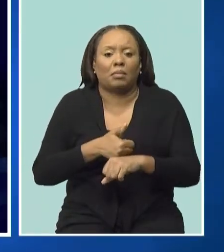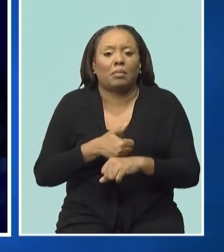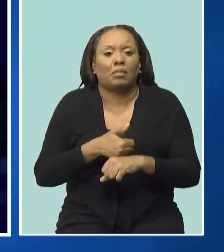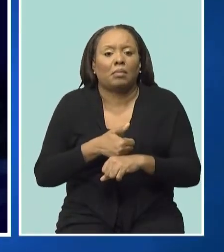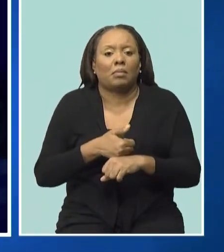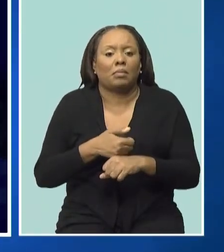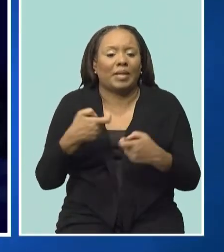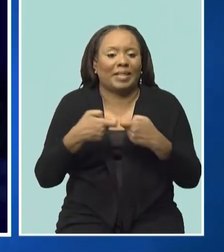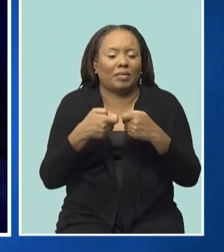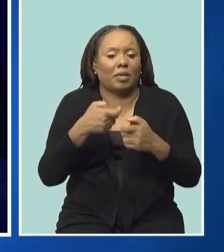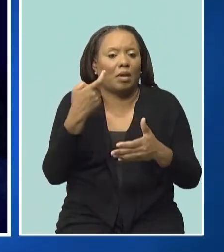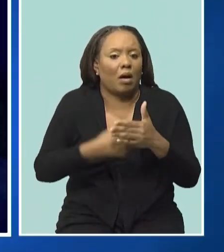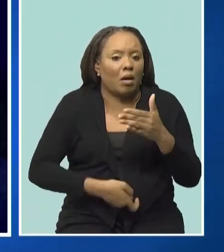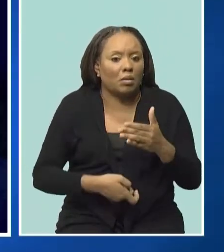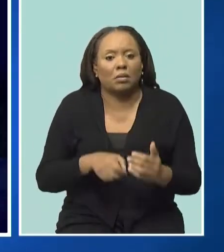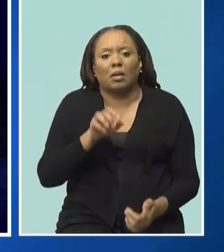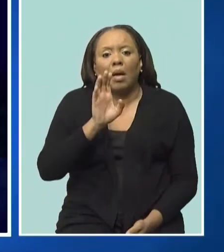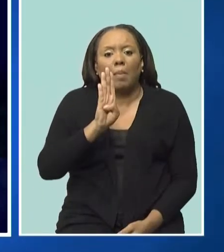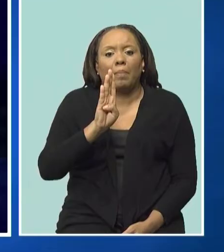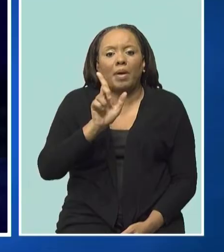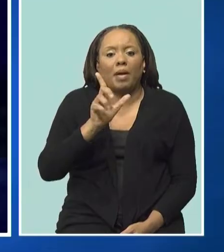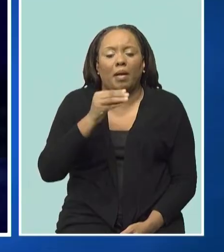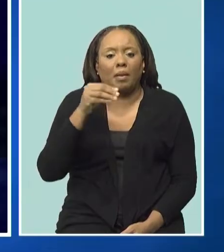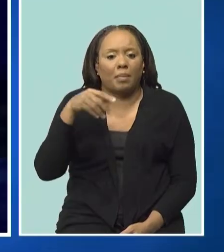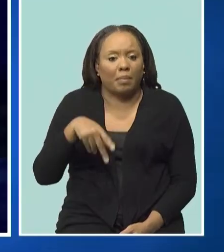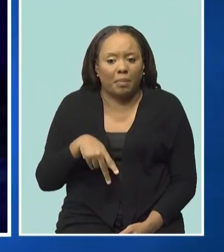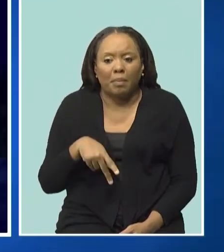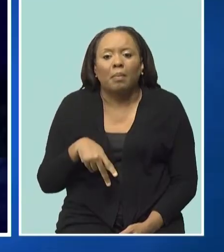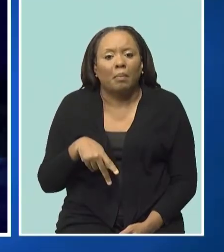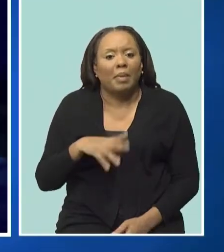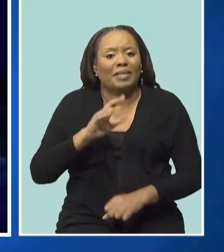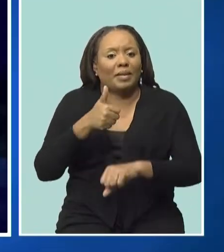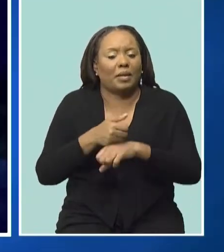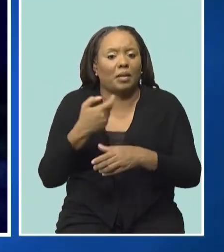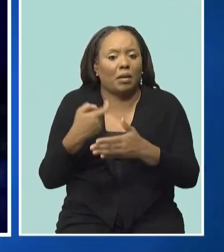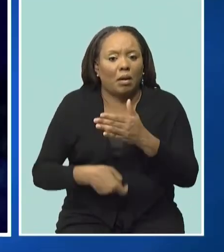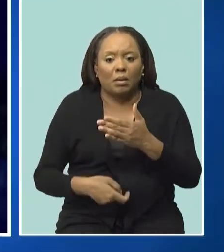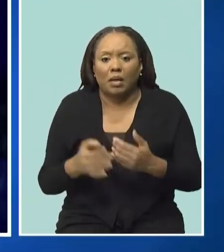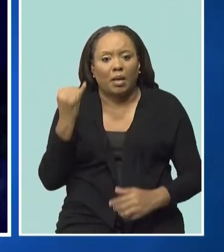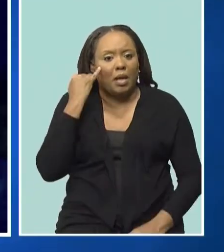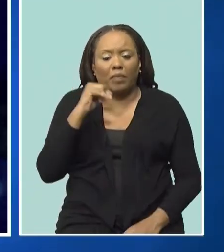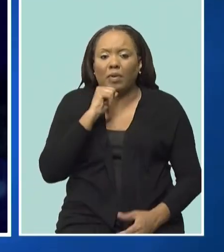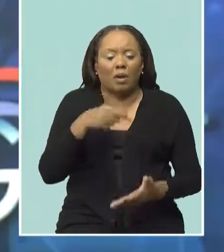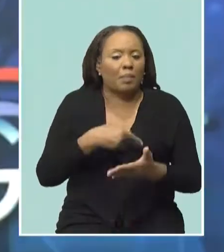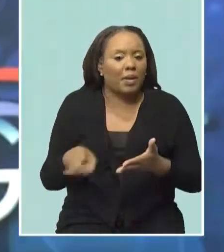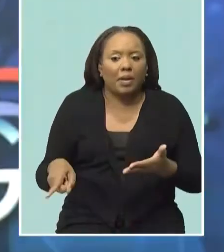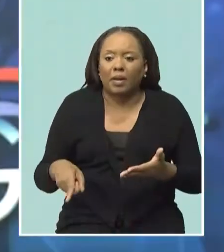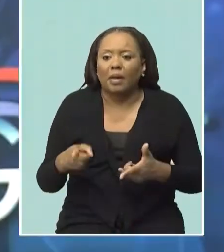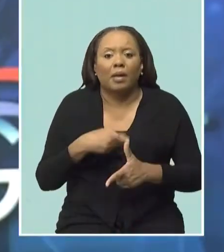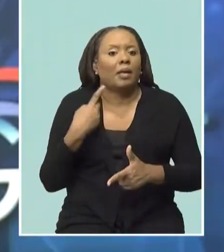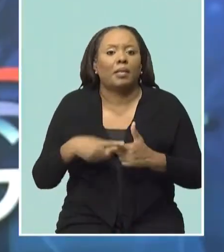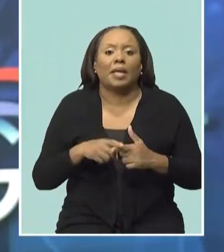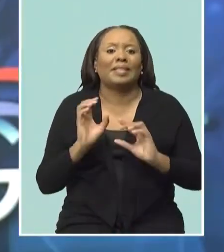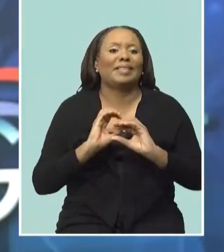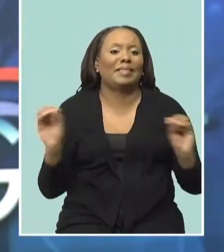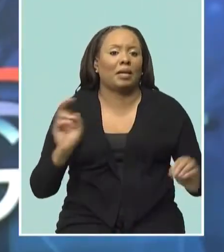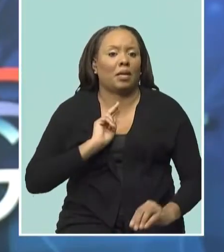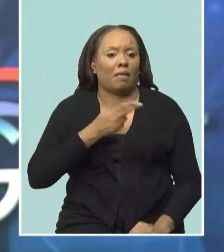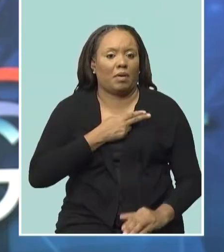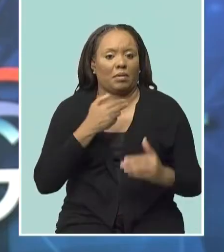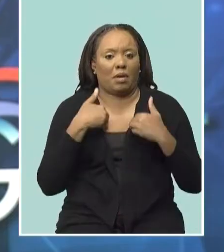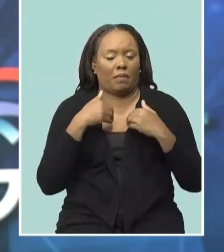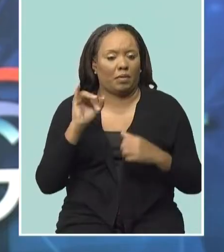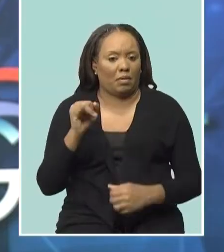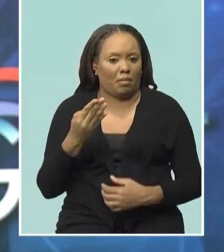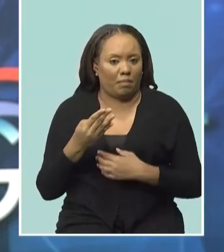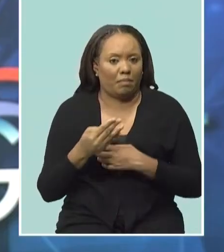and power, but if we don't pay, well, they will put the plug on us, and where will that end all of us? Well, the BICO boss says